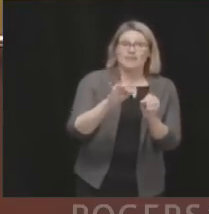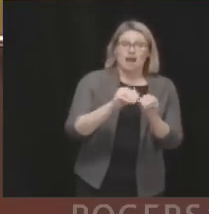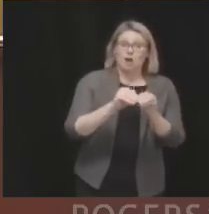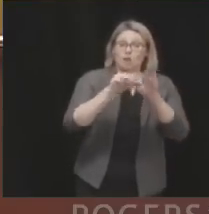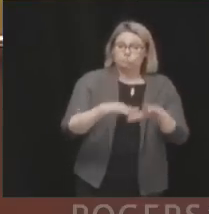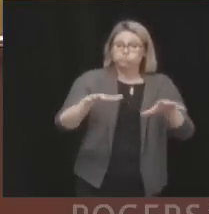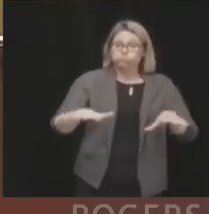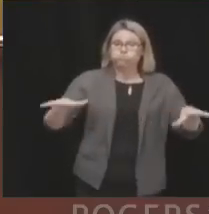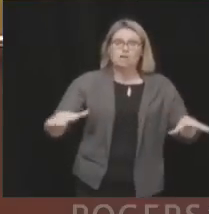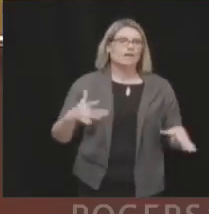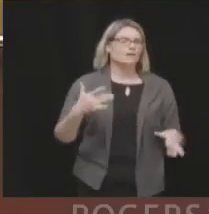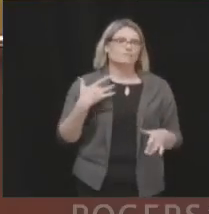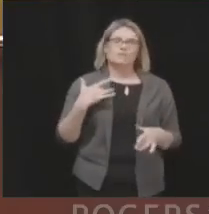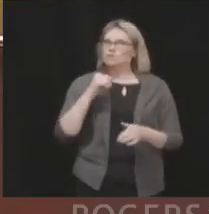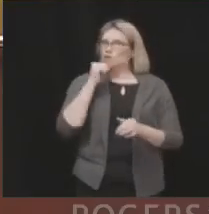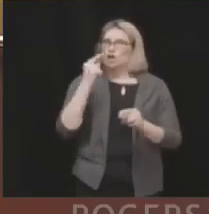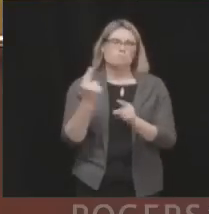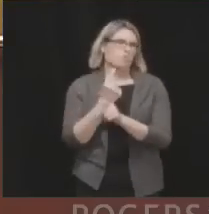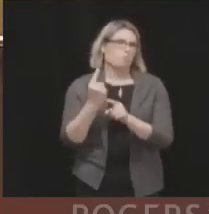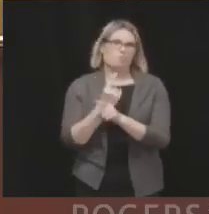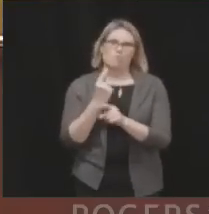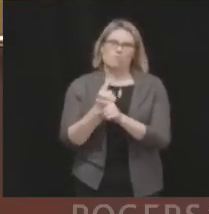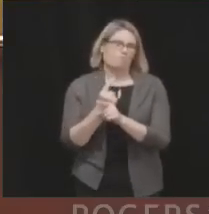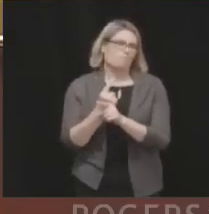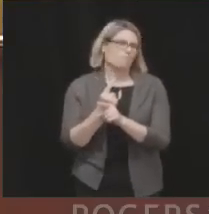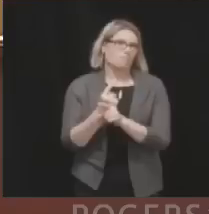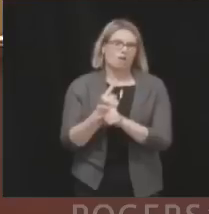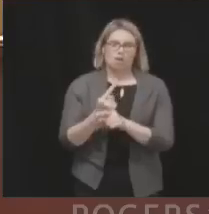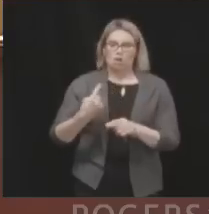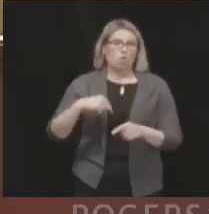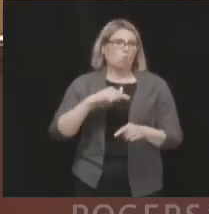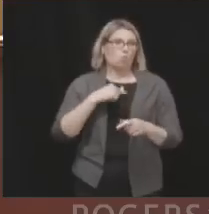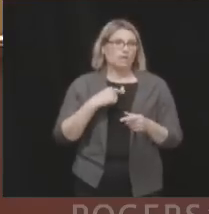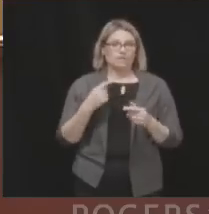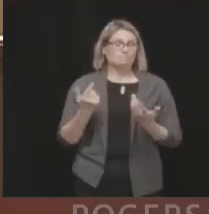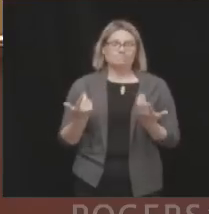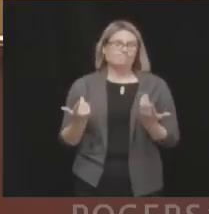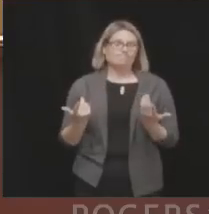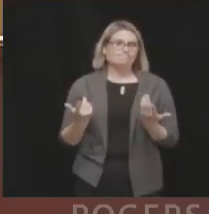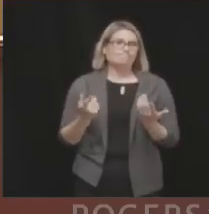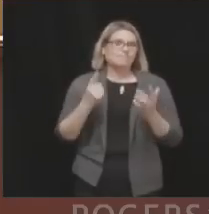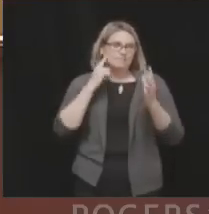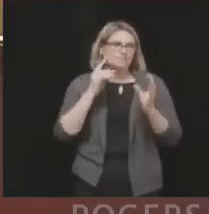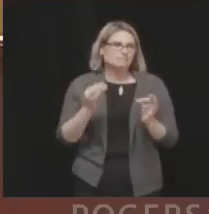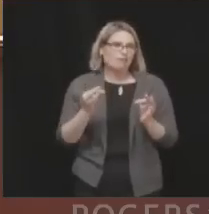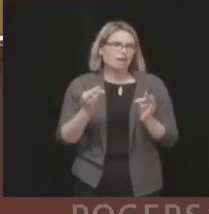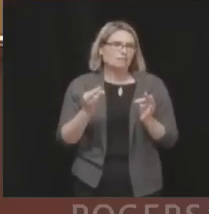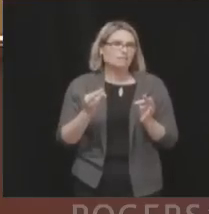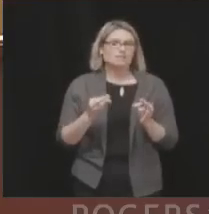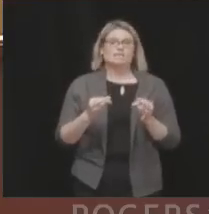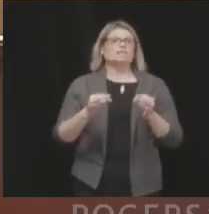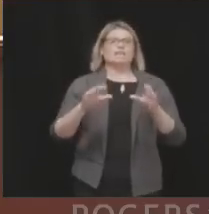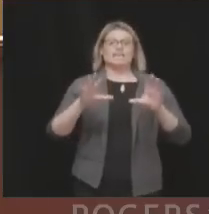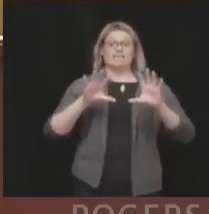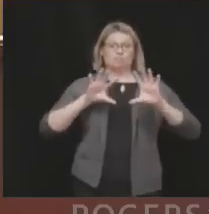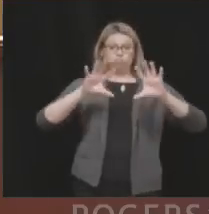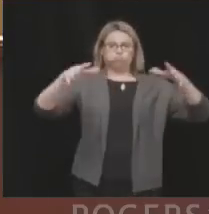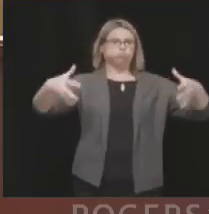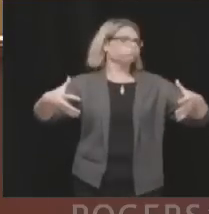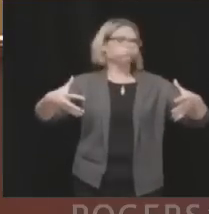community and in our province. Does that mean that we don't learn more as we go down the road? So right